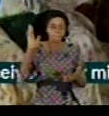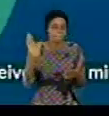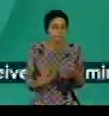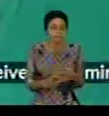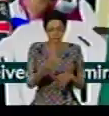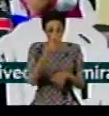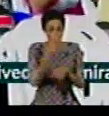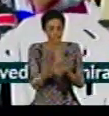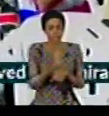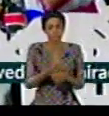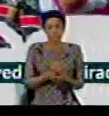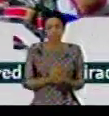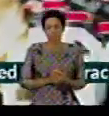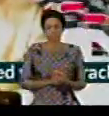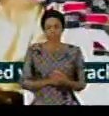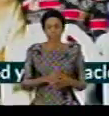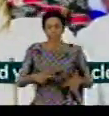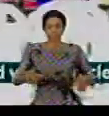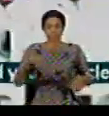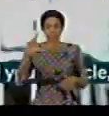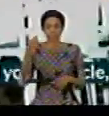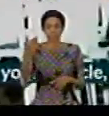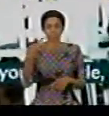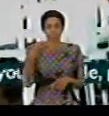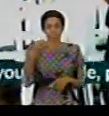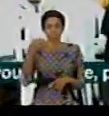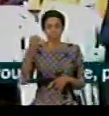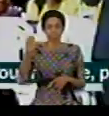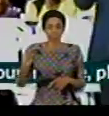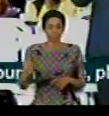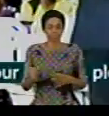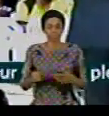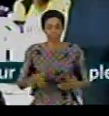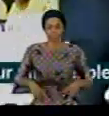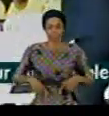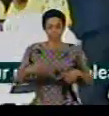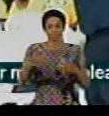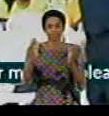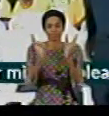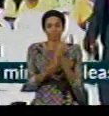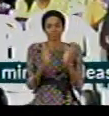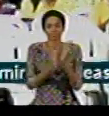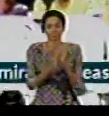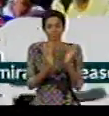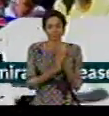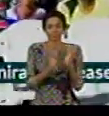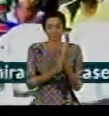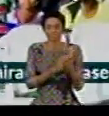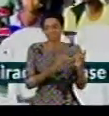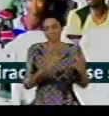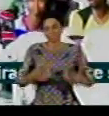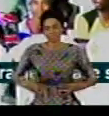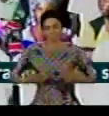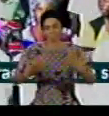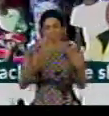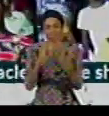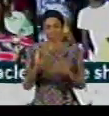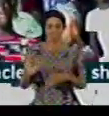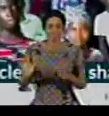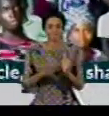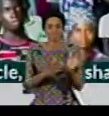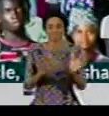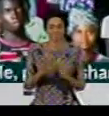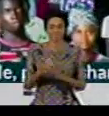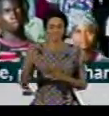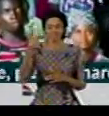press press the Lord praise the living Jesus the Lord is